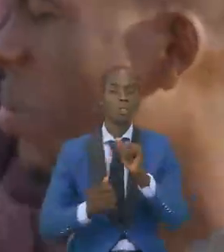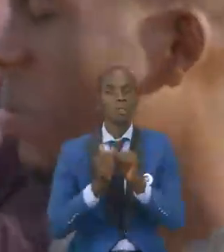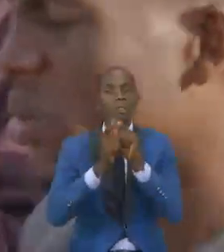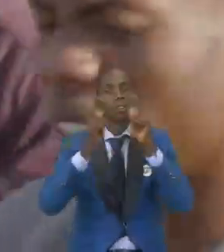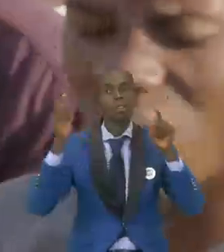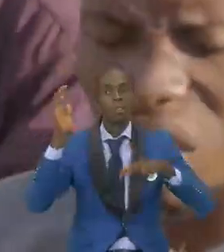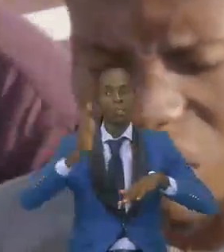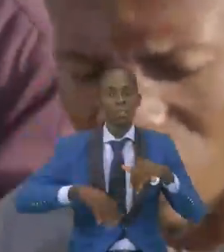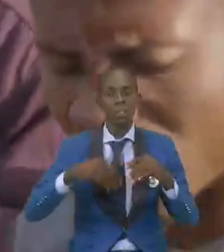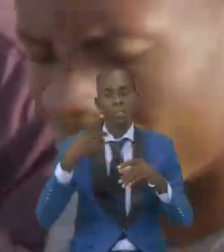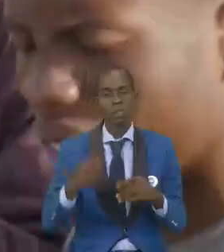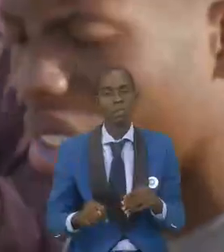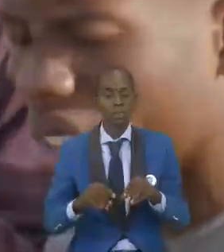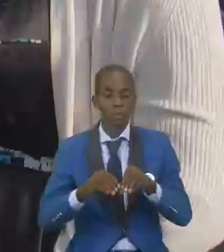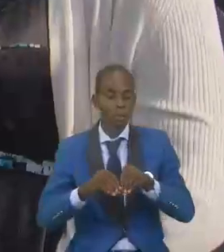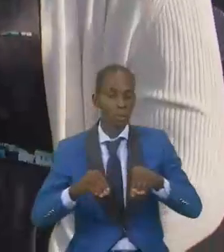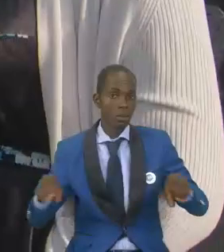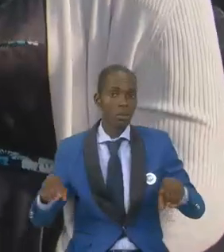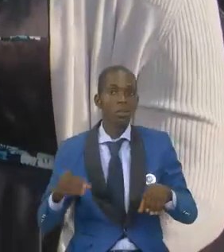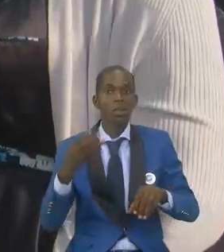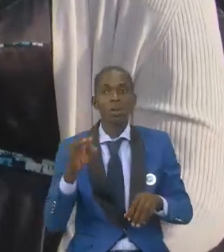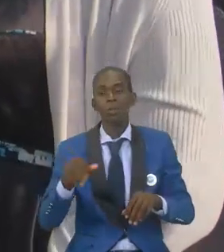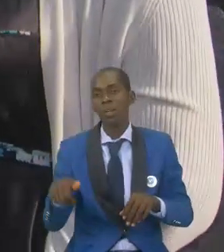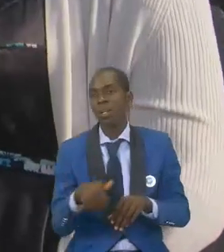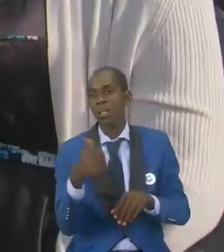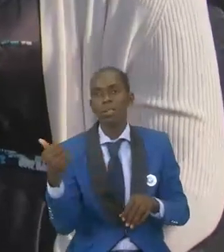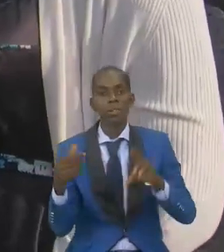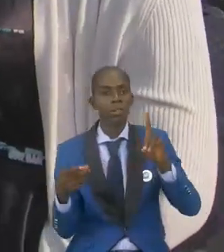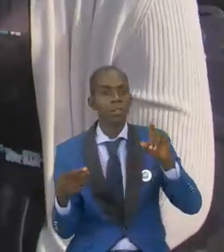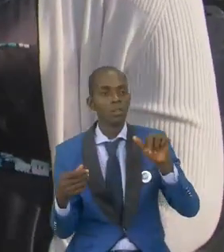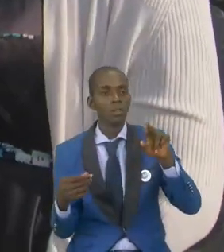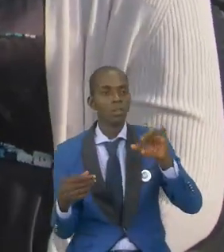the decree of any Darius on earth.